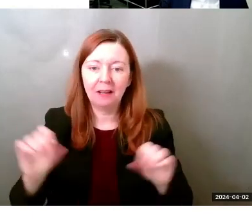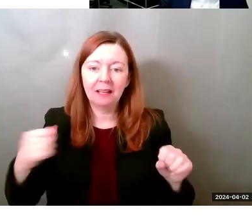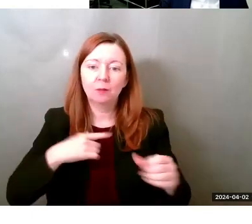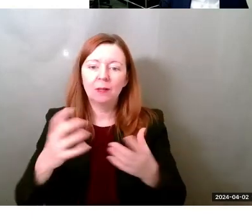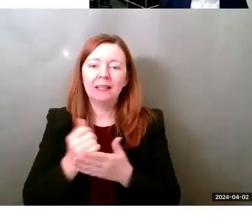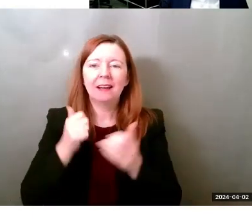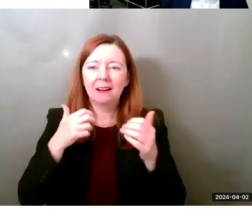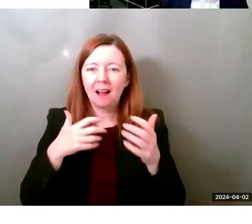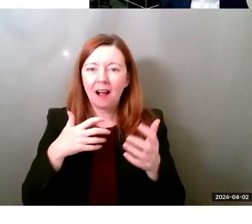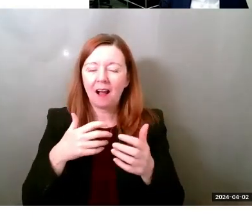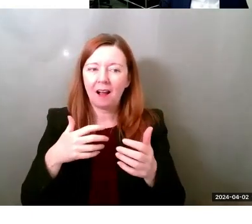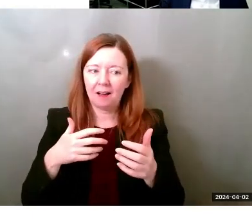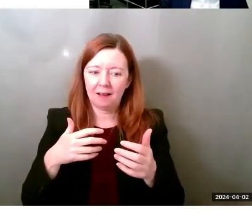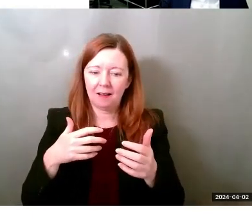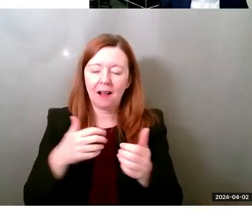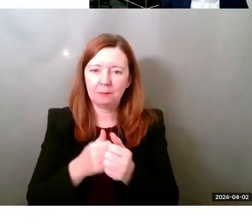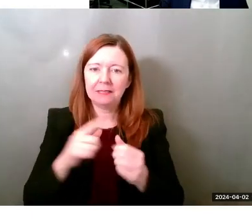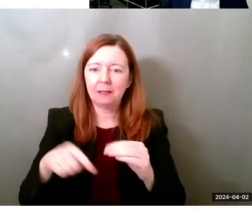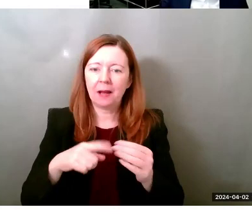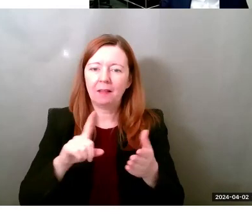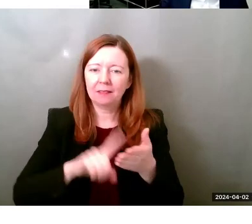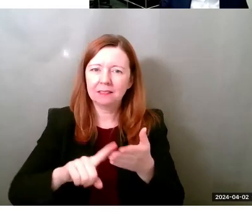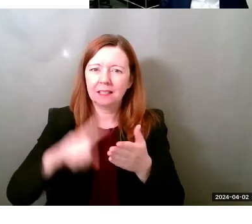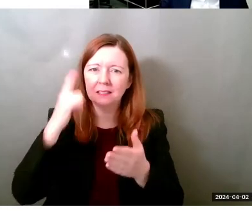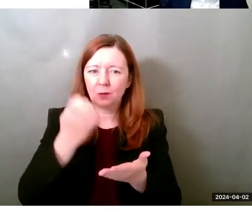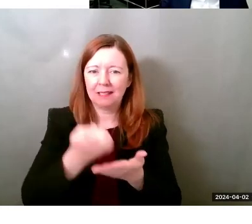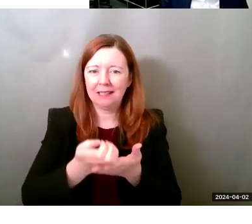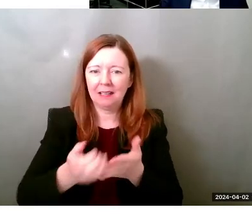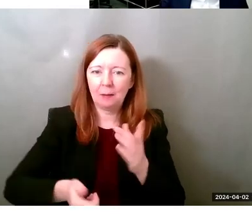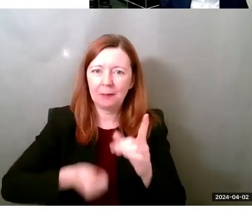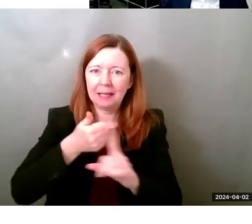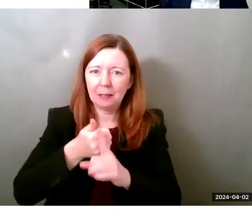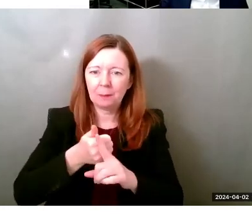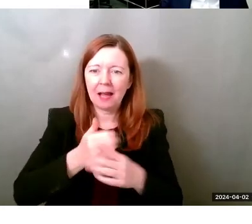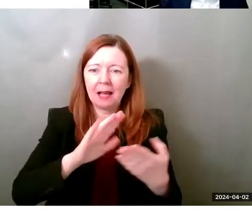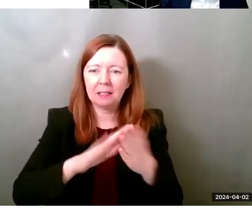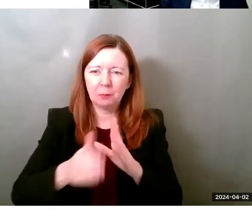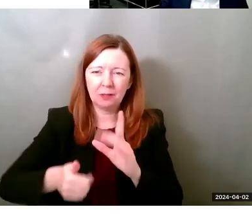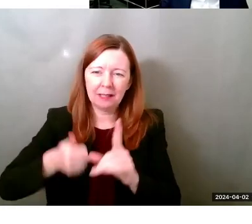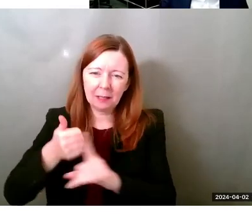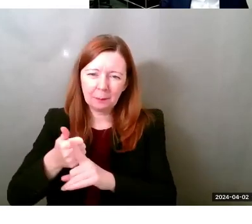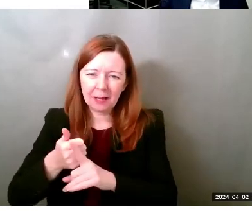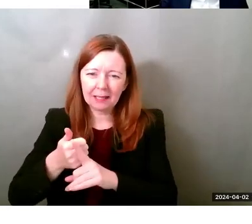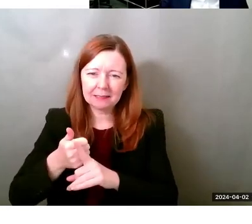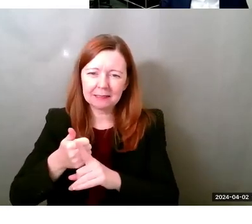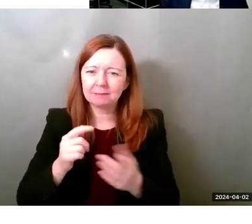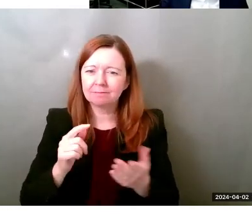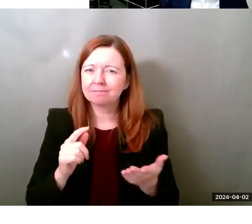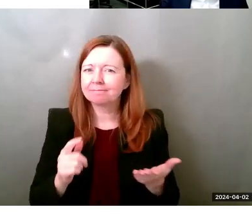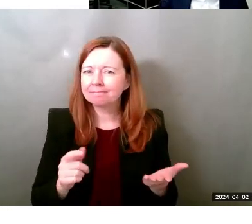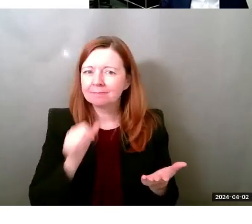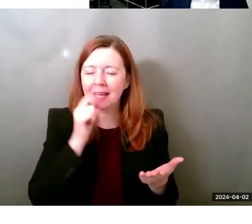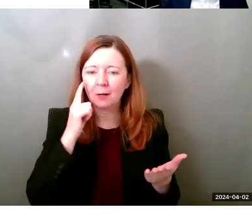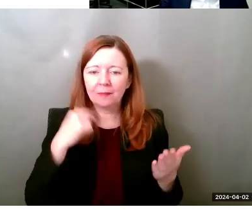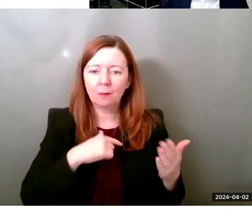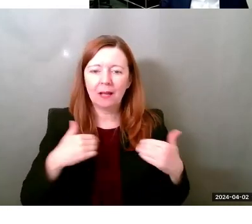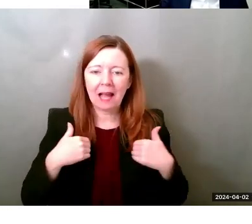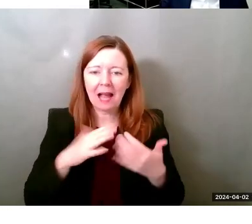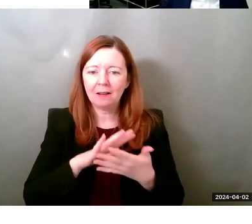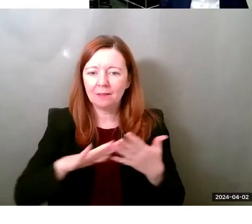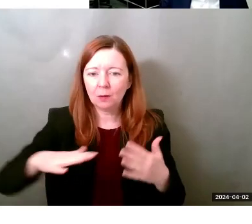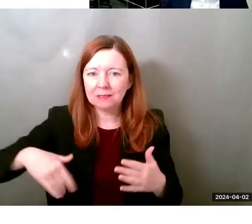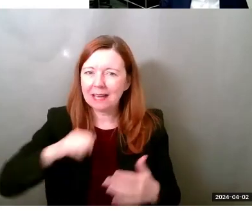get an update on where the studies are for economic impact and community impact? Because I don't think we have those yet, and I